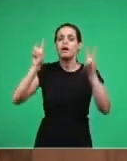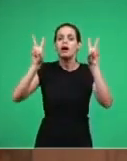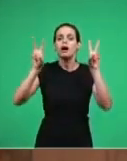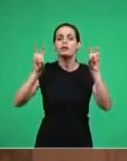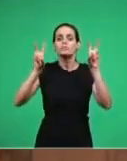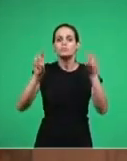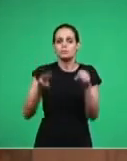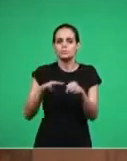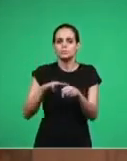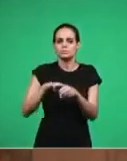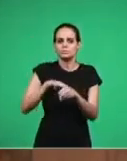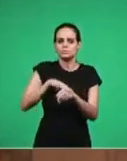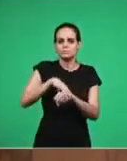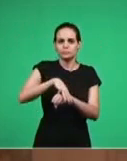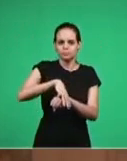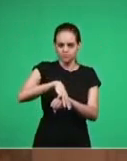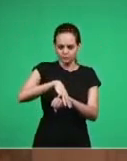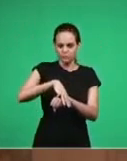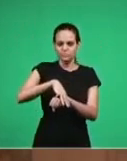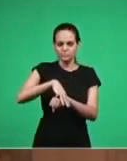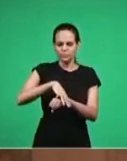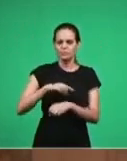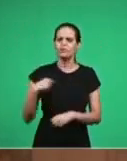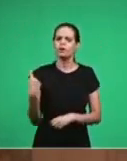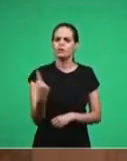are a ministry.